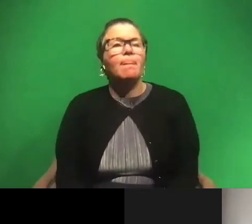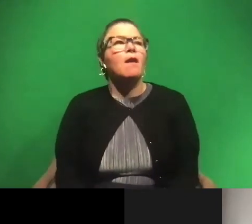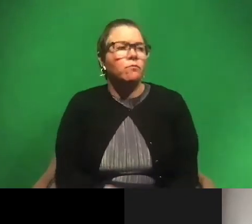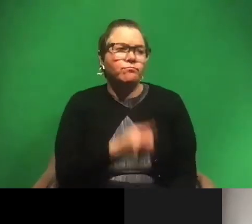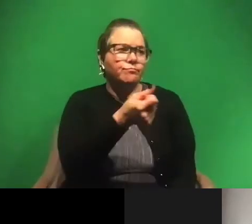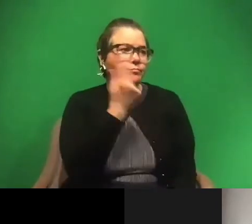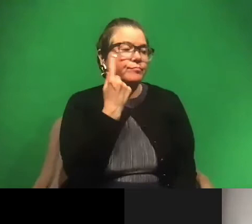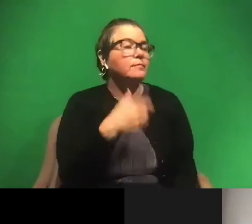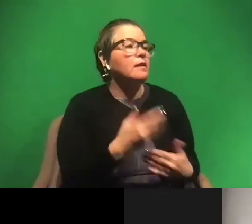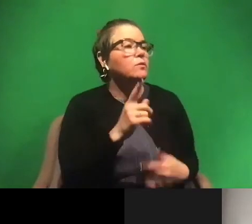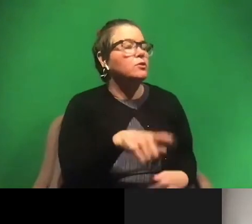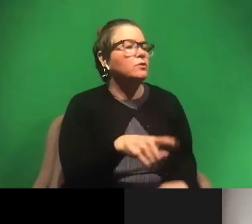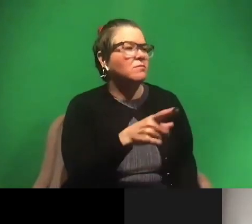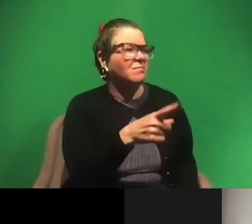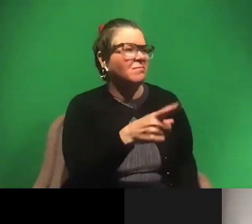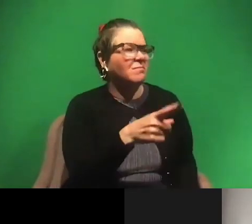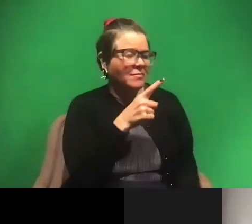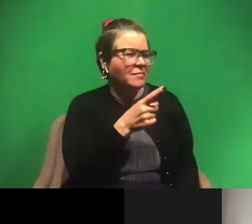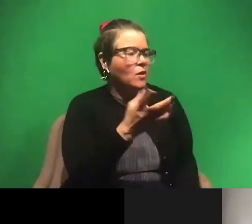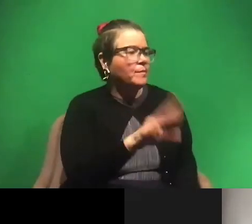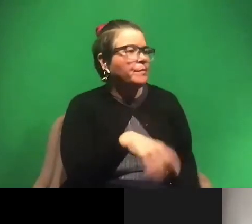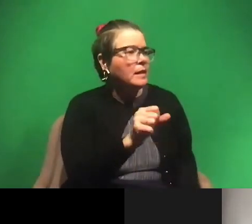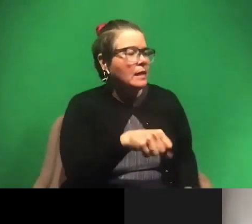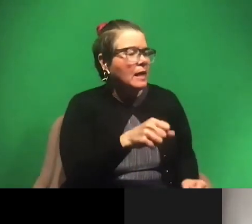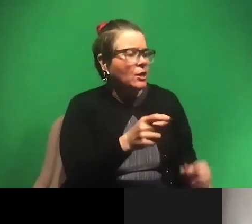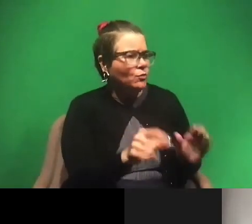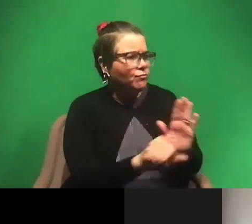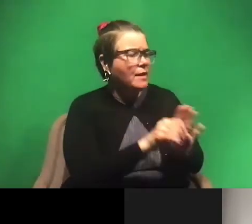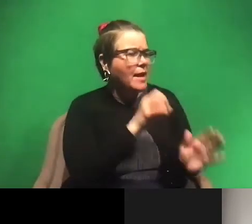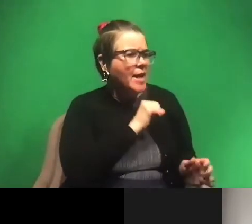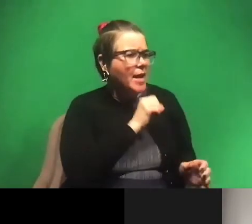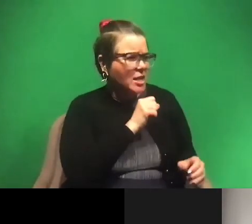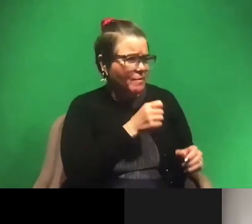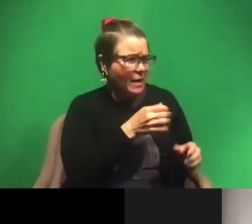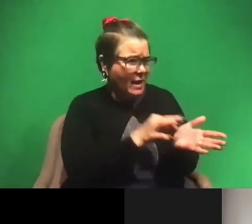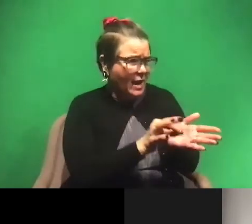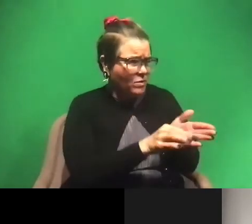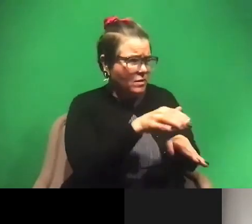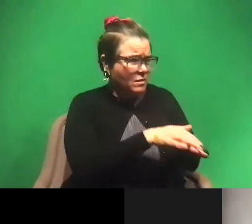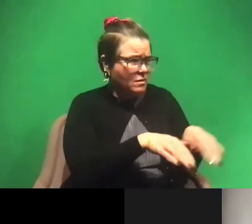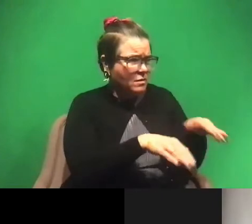Next question. Can you tell the age of an abalone by counting those layers on their shell?